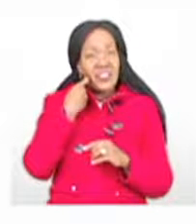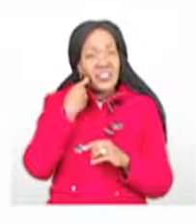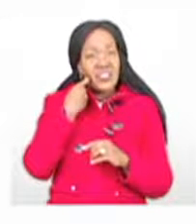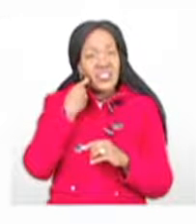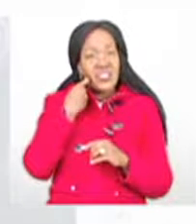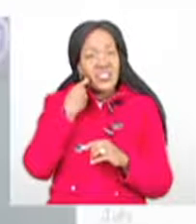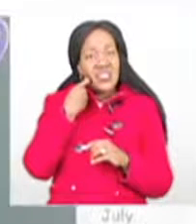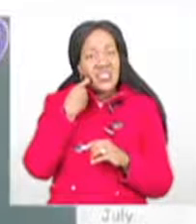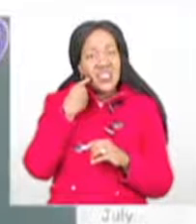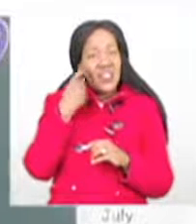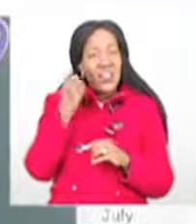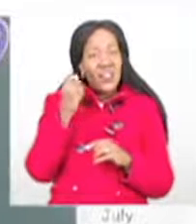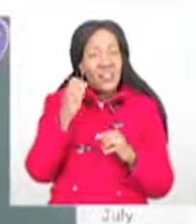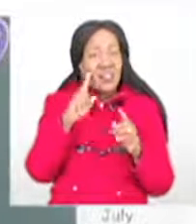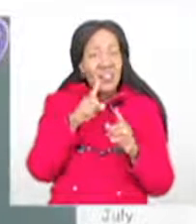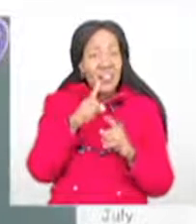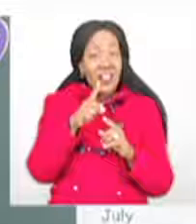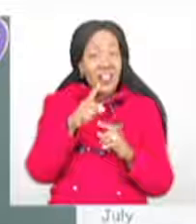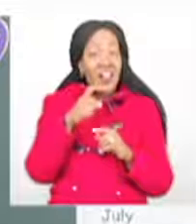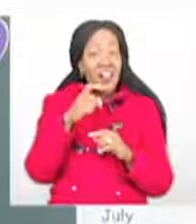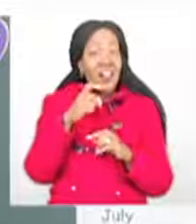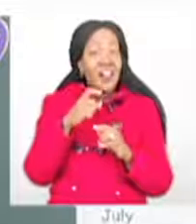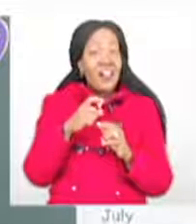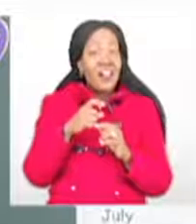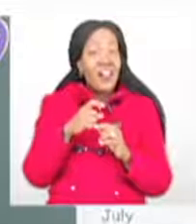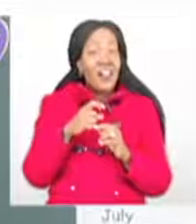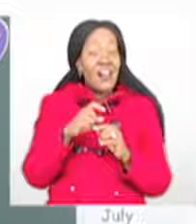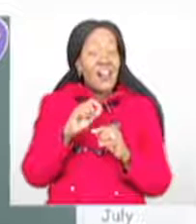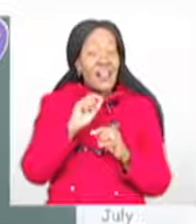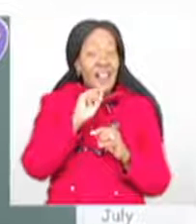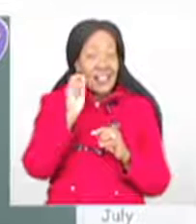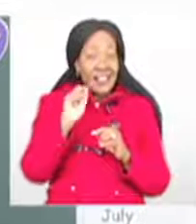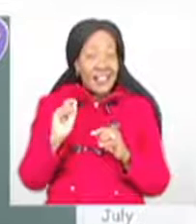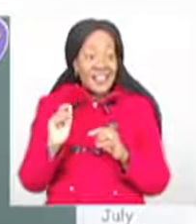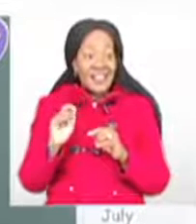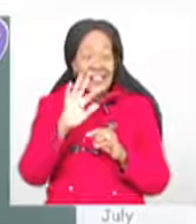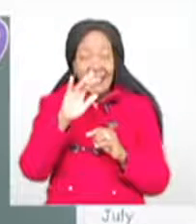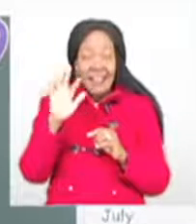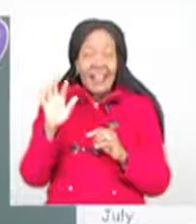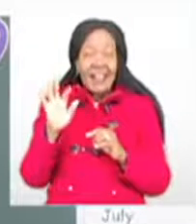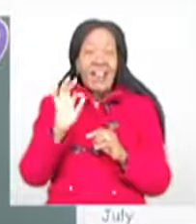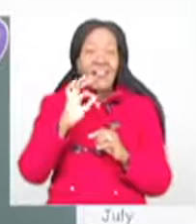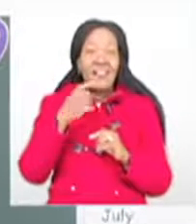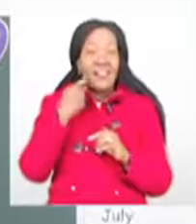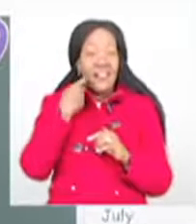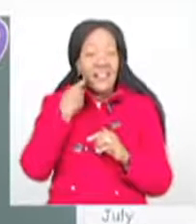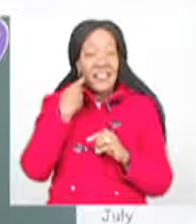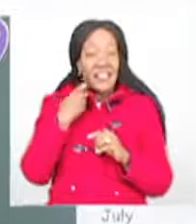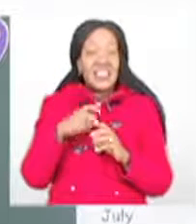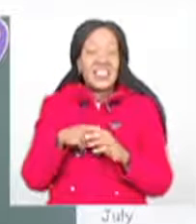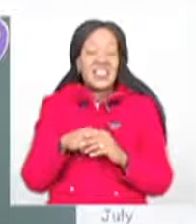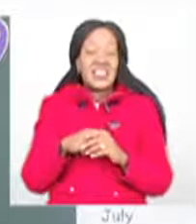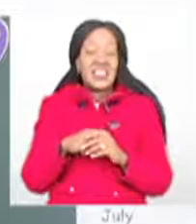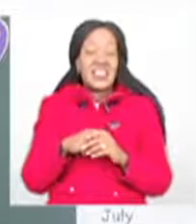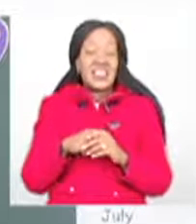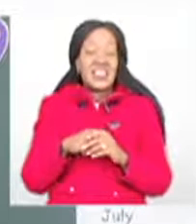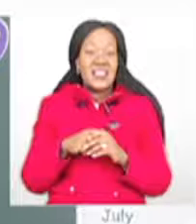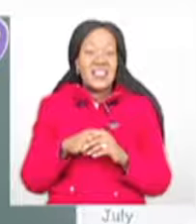the one I have. Letter F for fish.